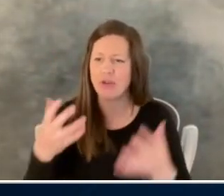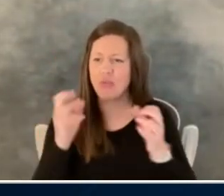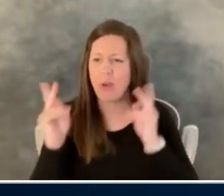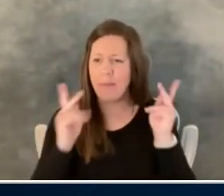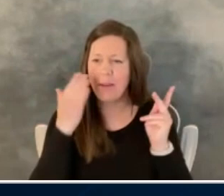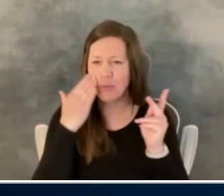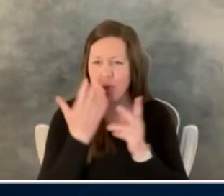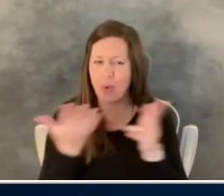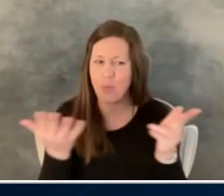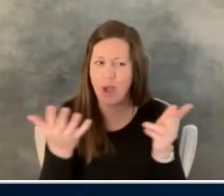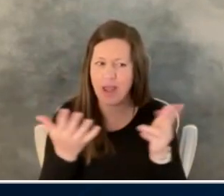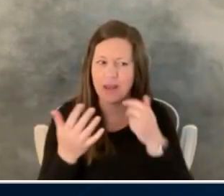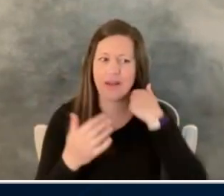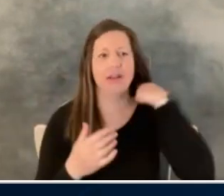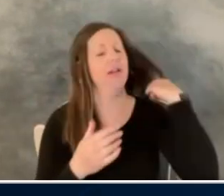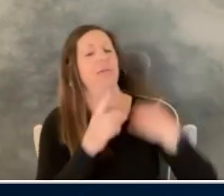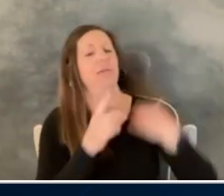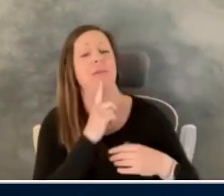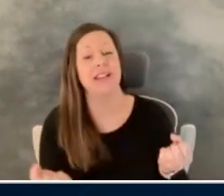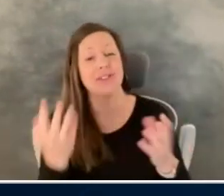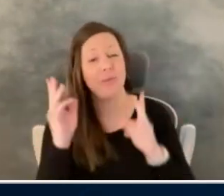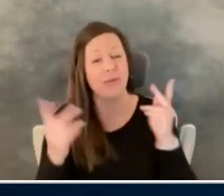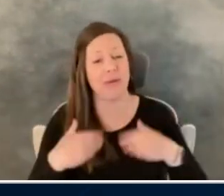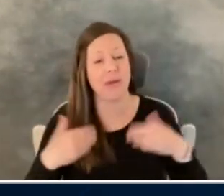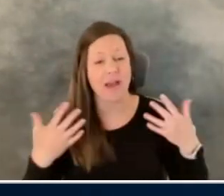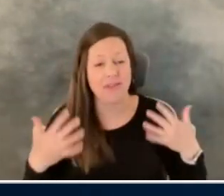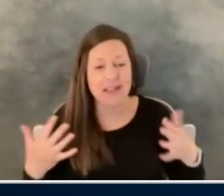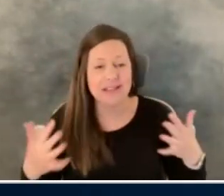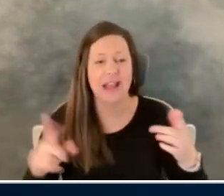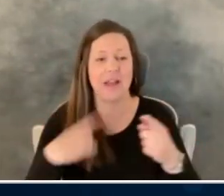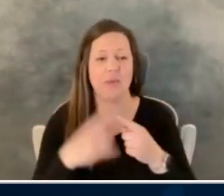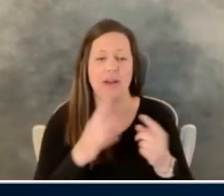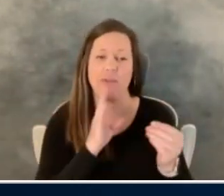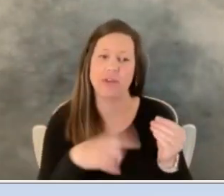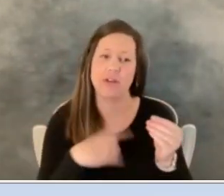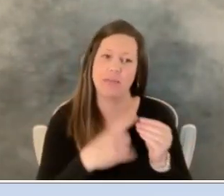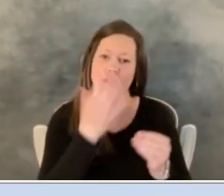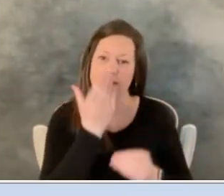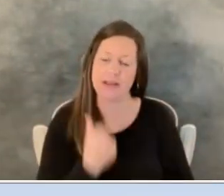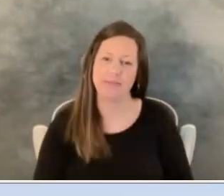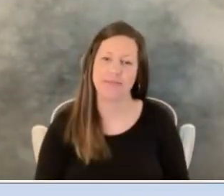watching? Because so many people have anxiety when you start talking about sleep.